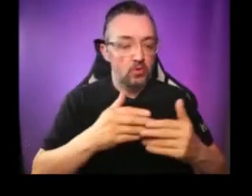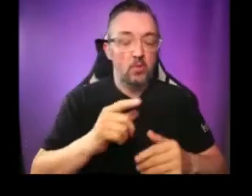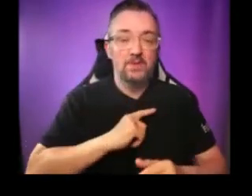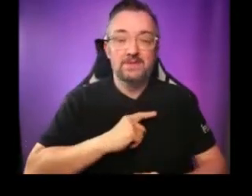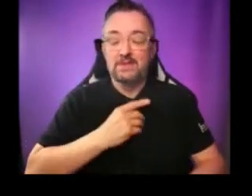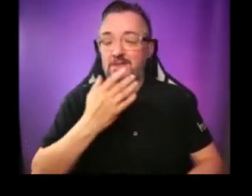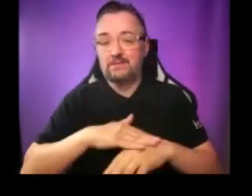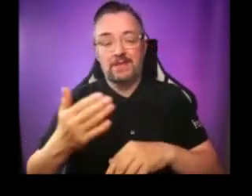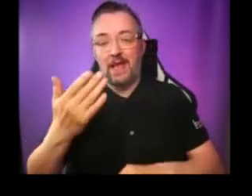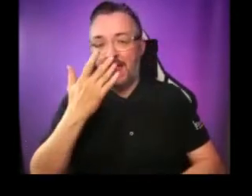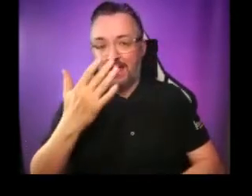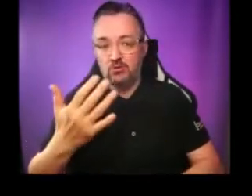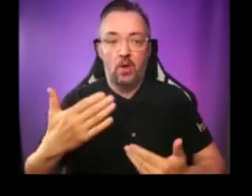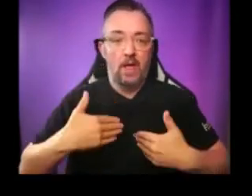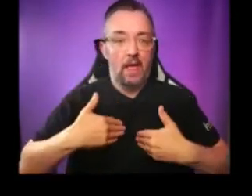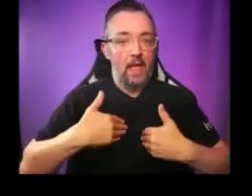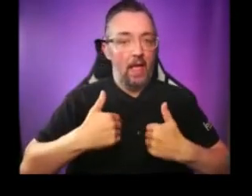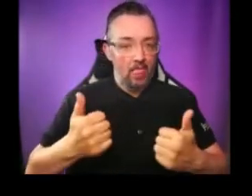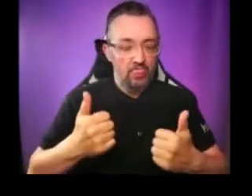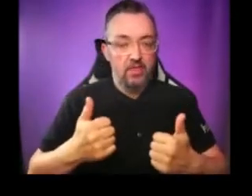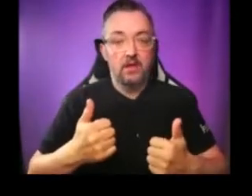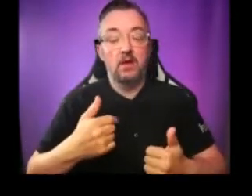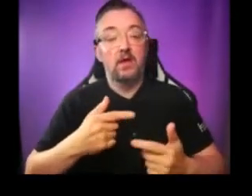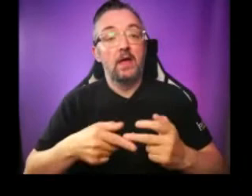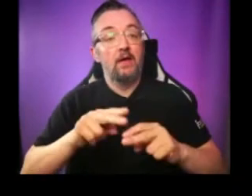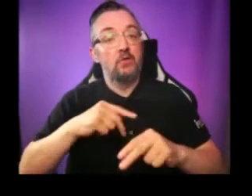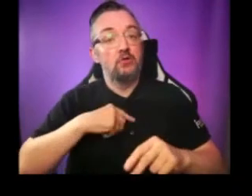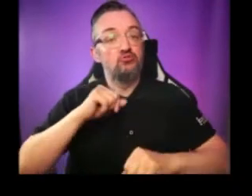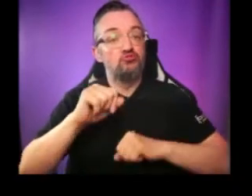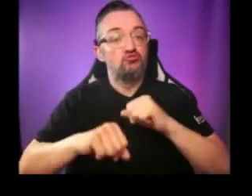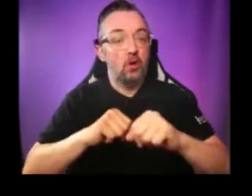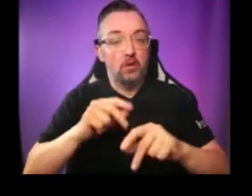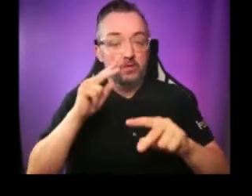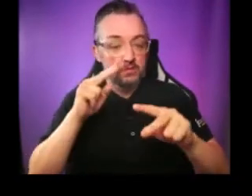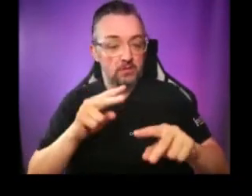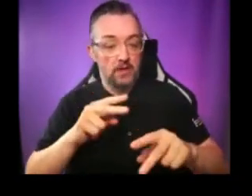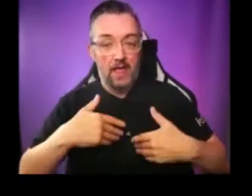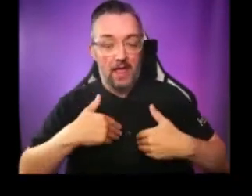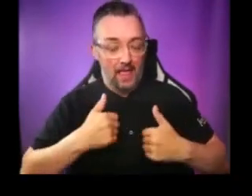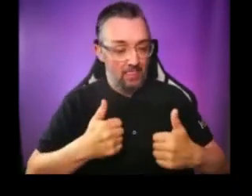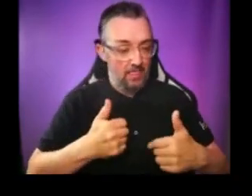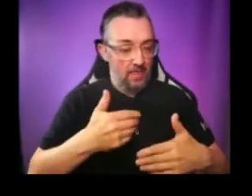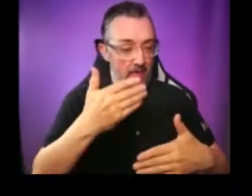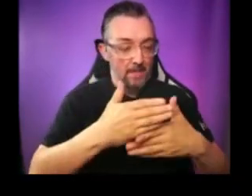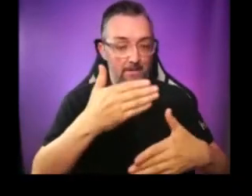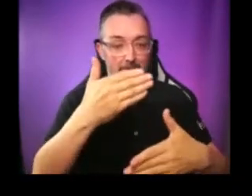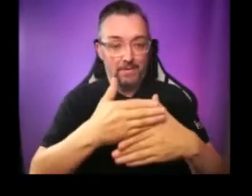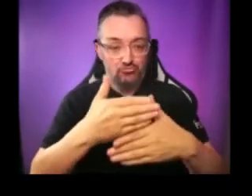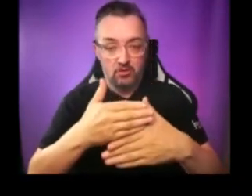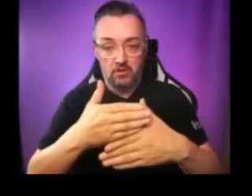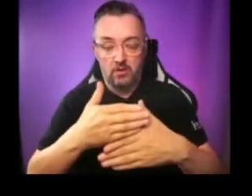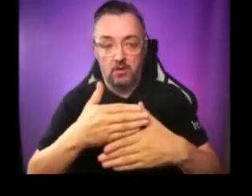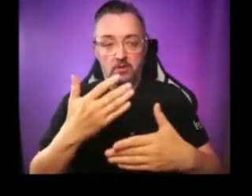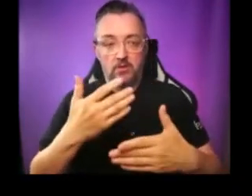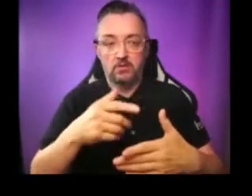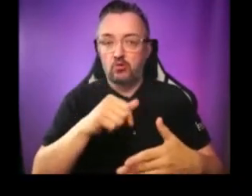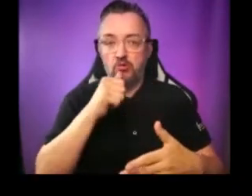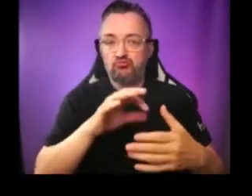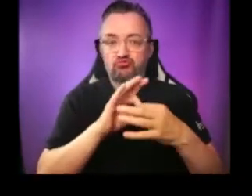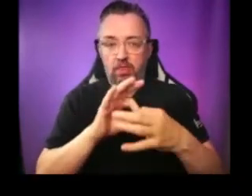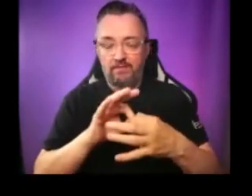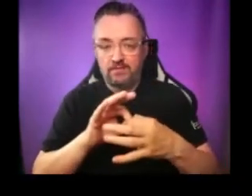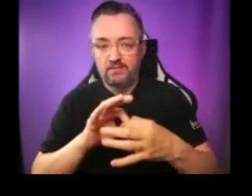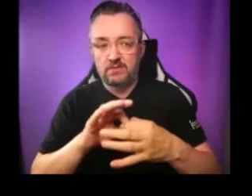age or health condition, if we struggle to see activity as a barrier, as being relevant, as being